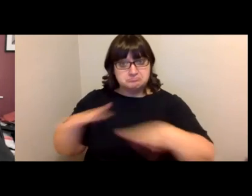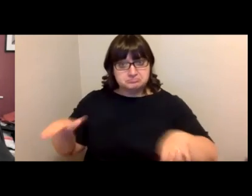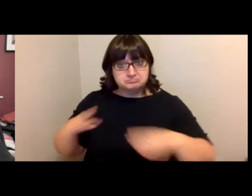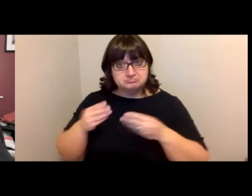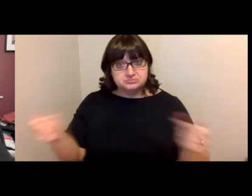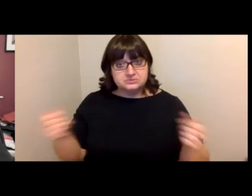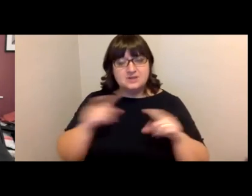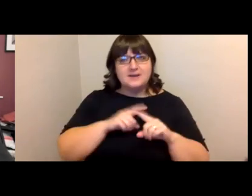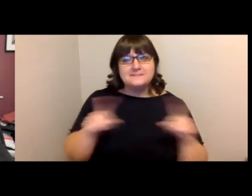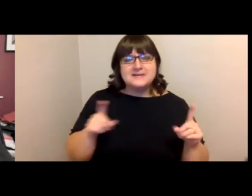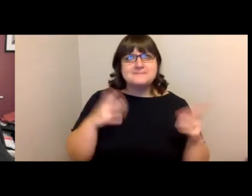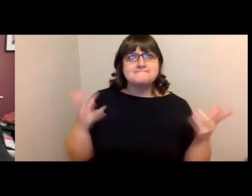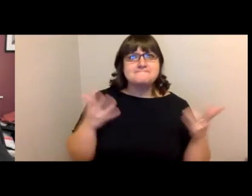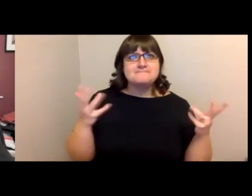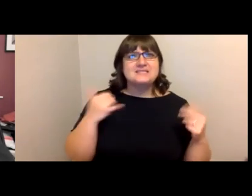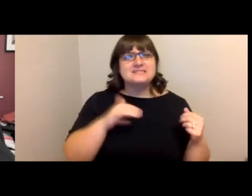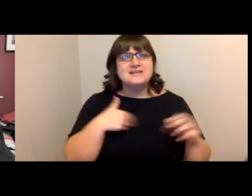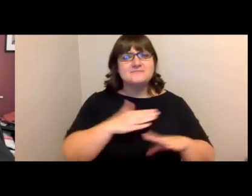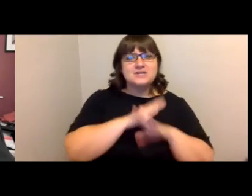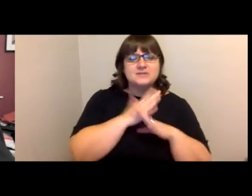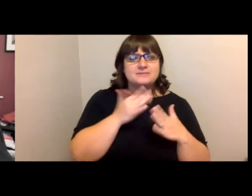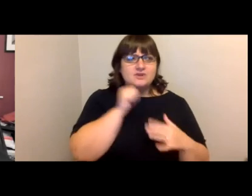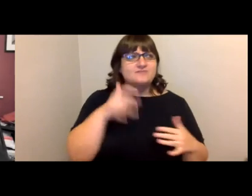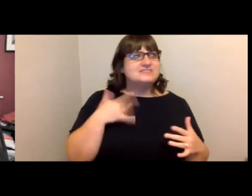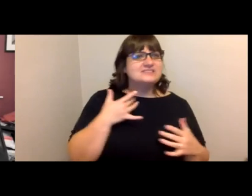comfortable, to being feeling safe. And so